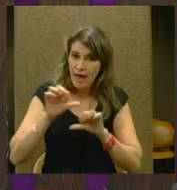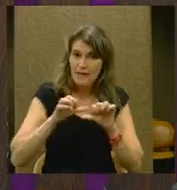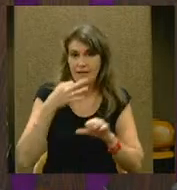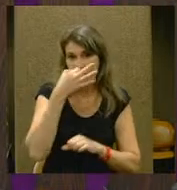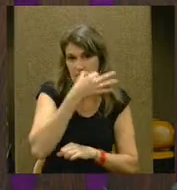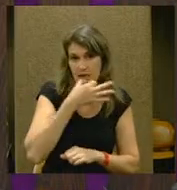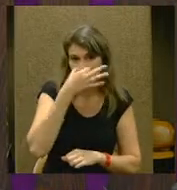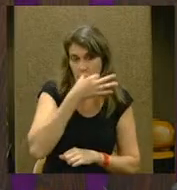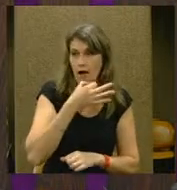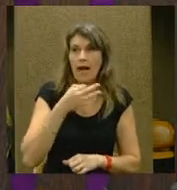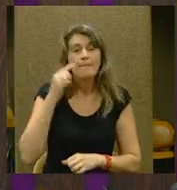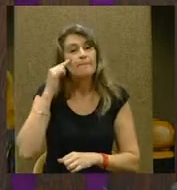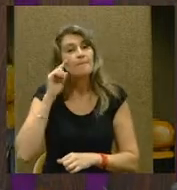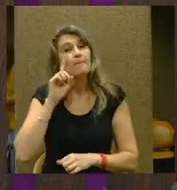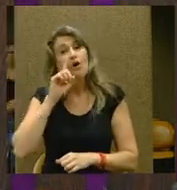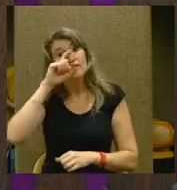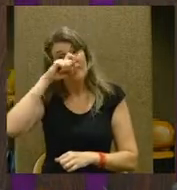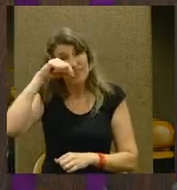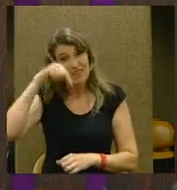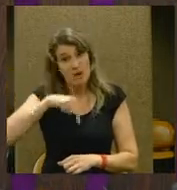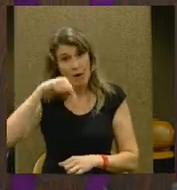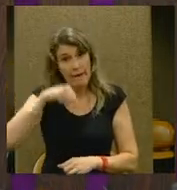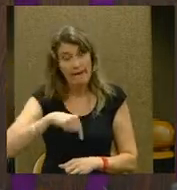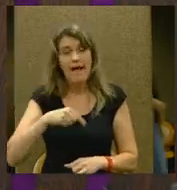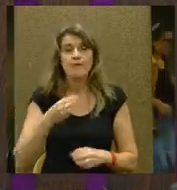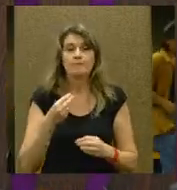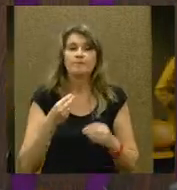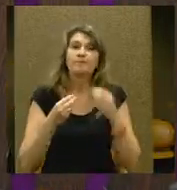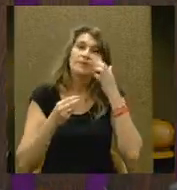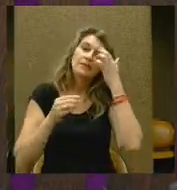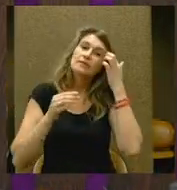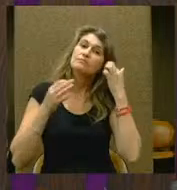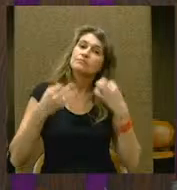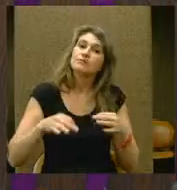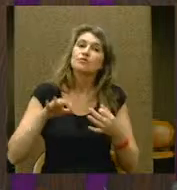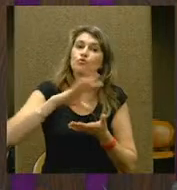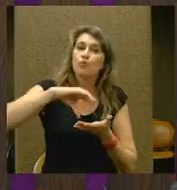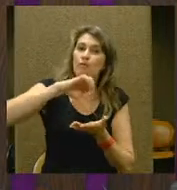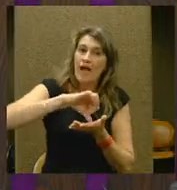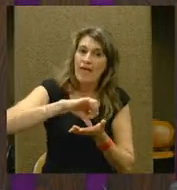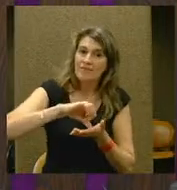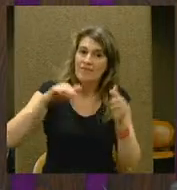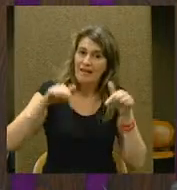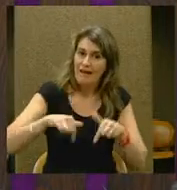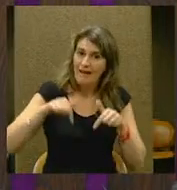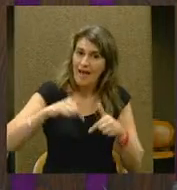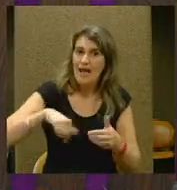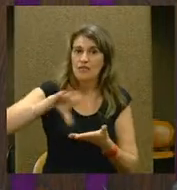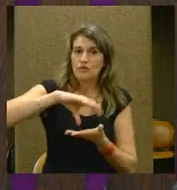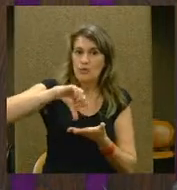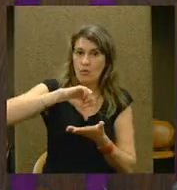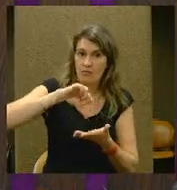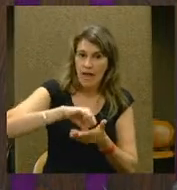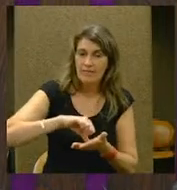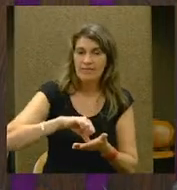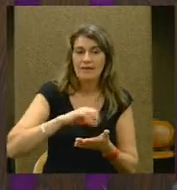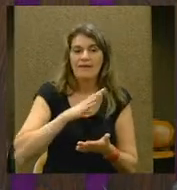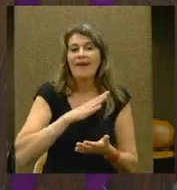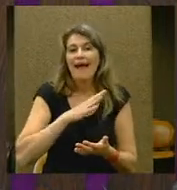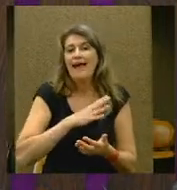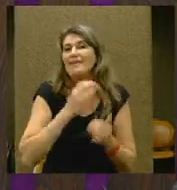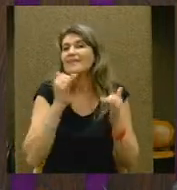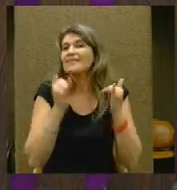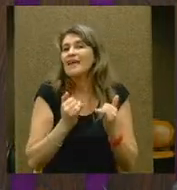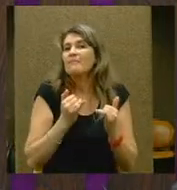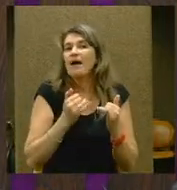consumption. When we think about Montevideo, Montevideo is the city, and it's what happens to